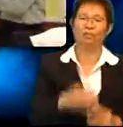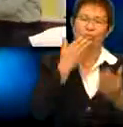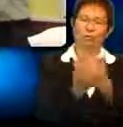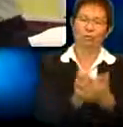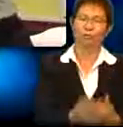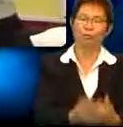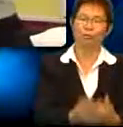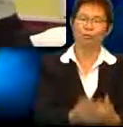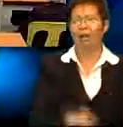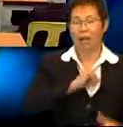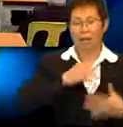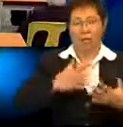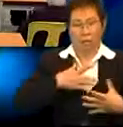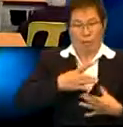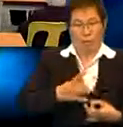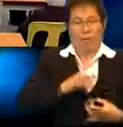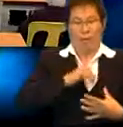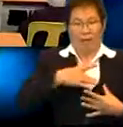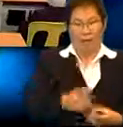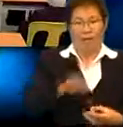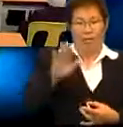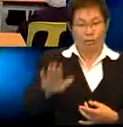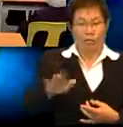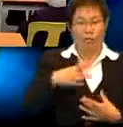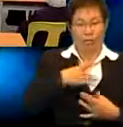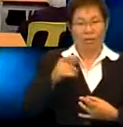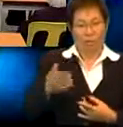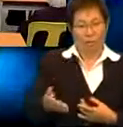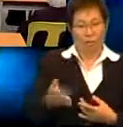tree. Good. Now, I would like you to